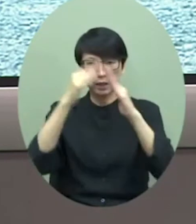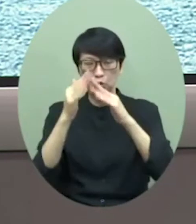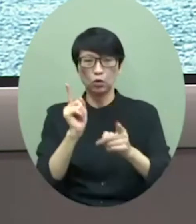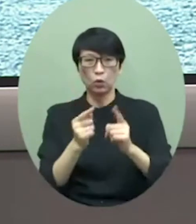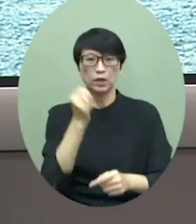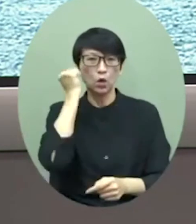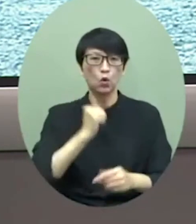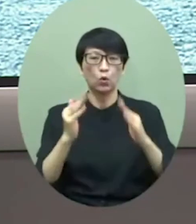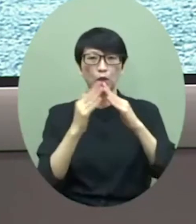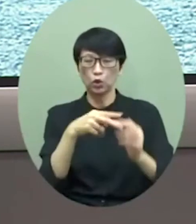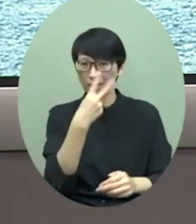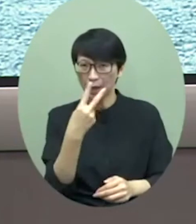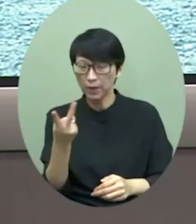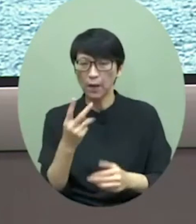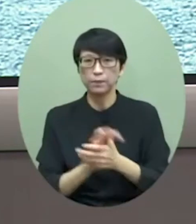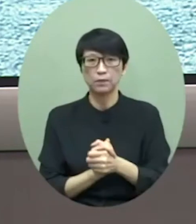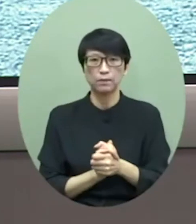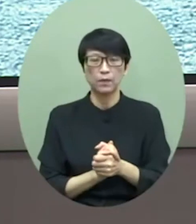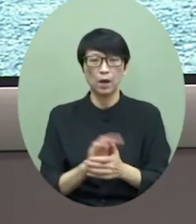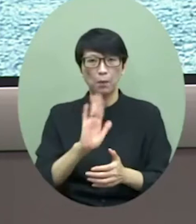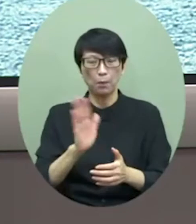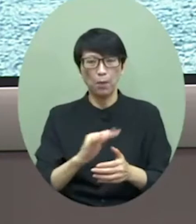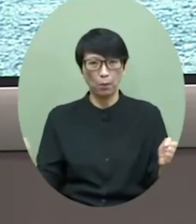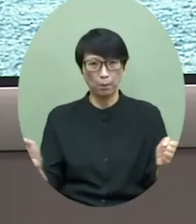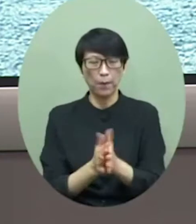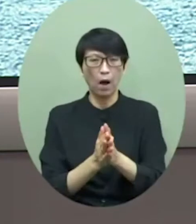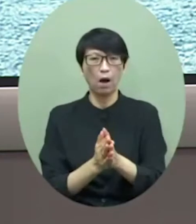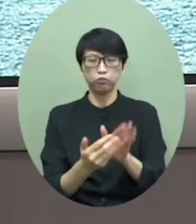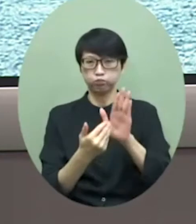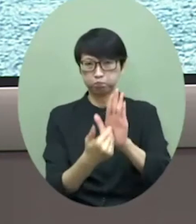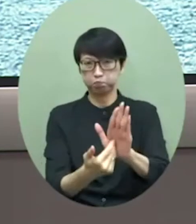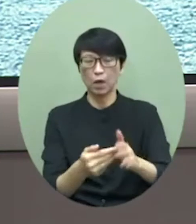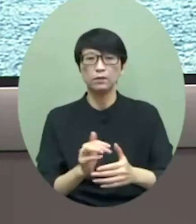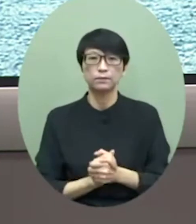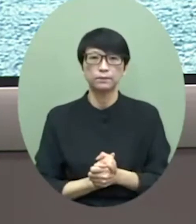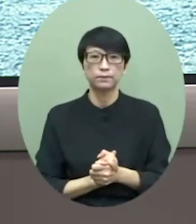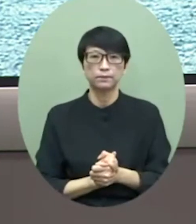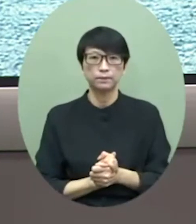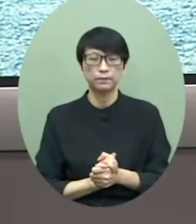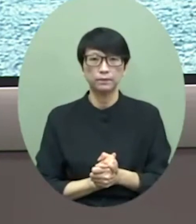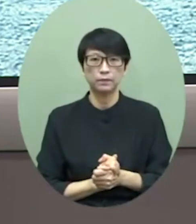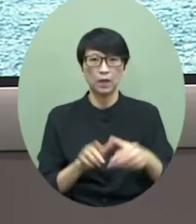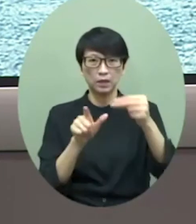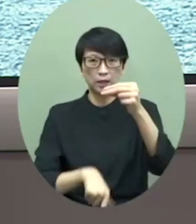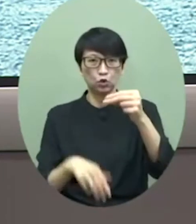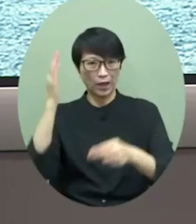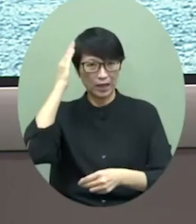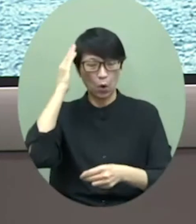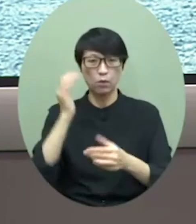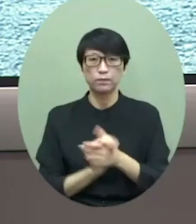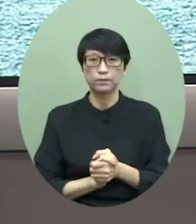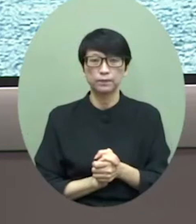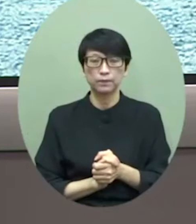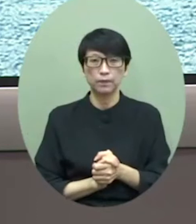premises, mandating the wearing of masks, or forbidding visits at hospitals and residential care homes and so on, to try